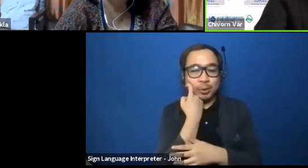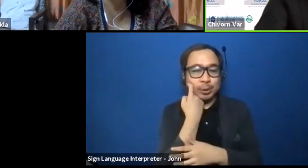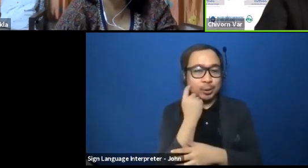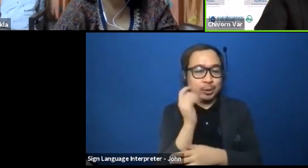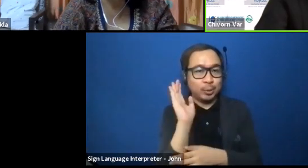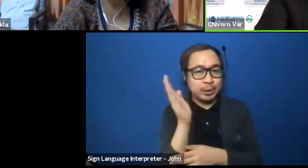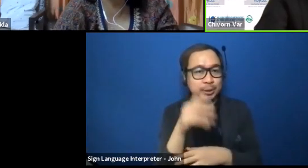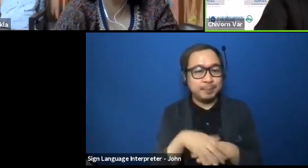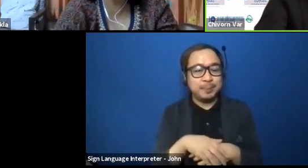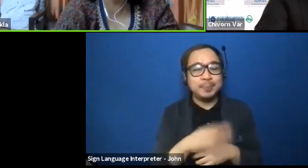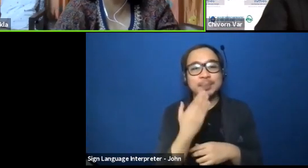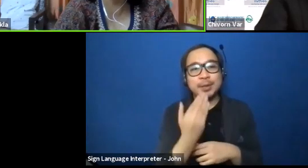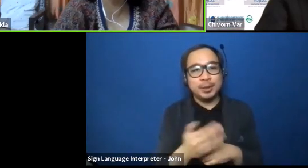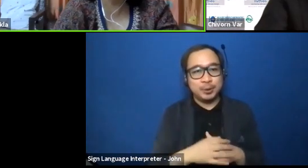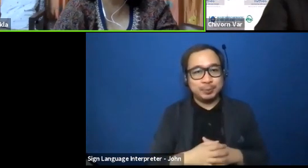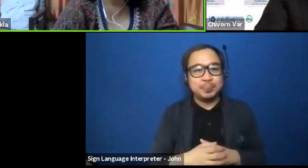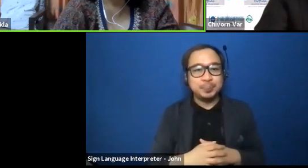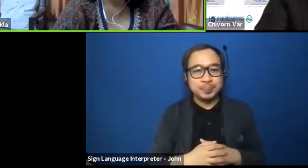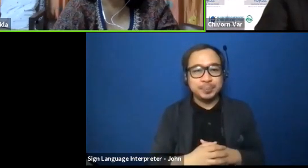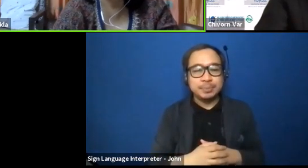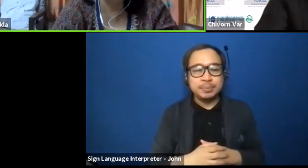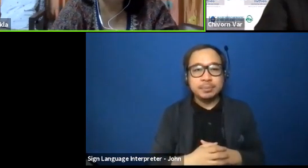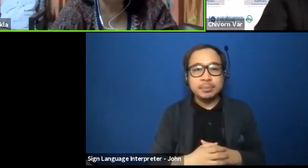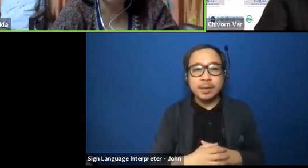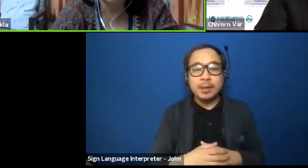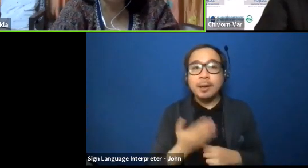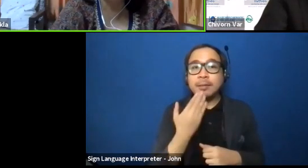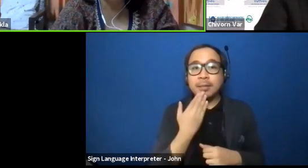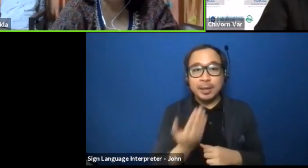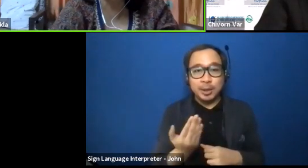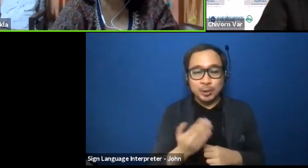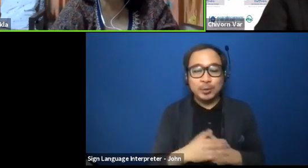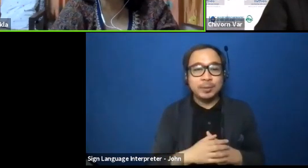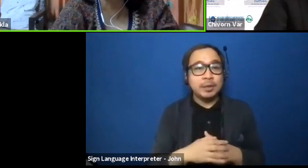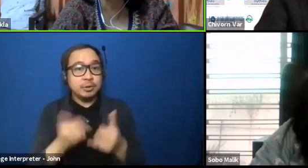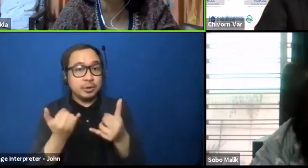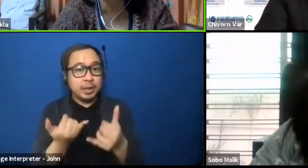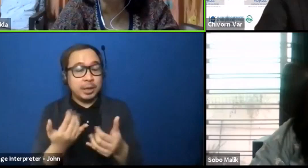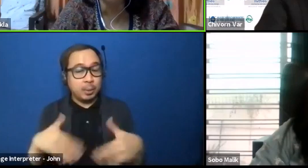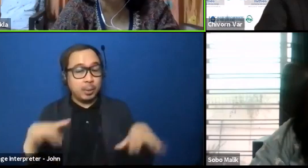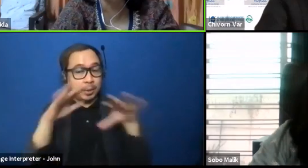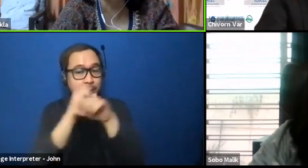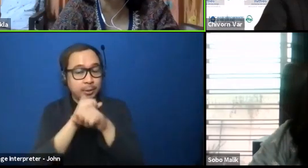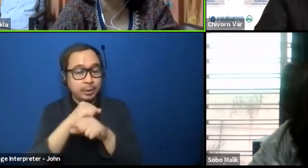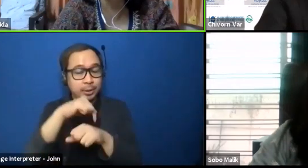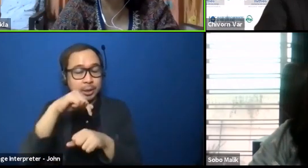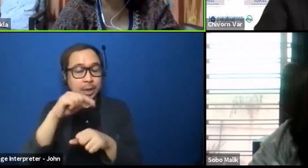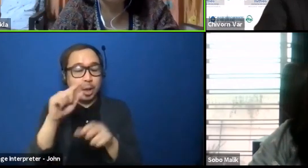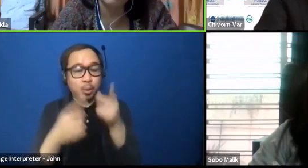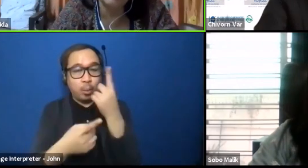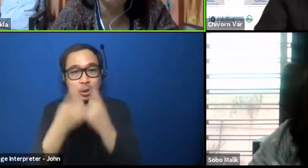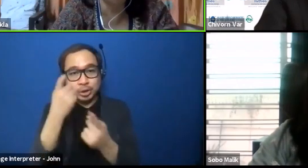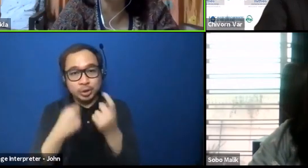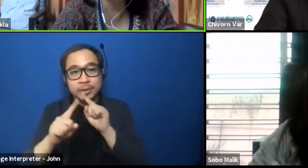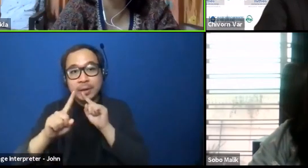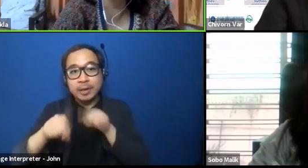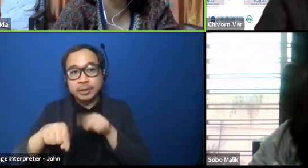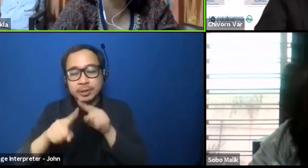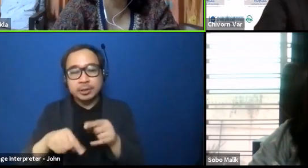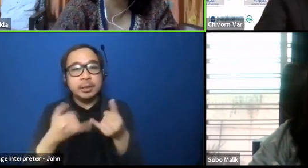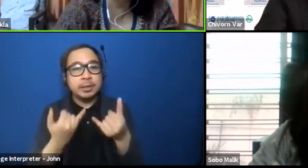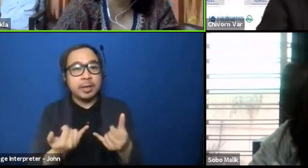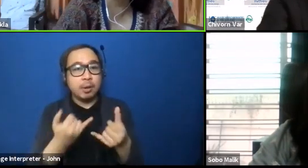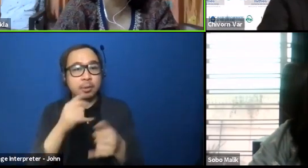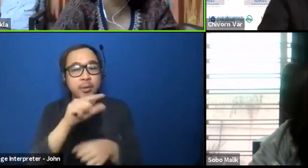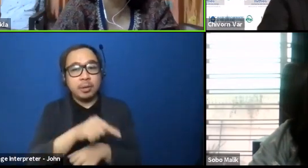you. Thank you very much. And with this, we come to the end of the Q&A session. And I now hand over the mic